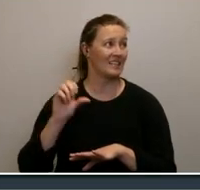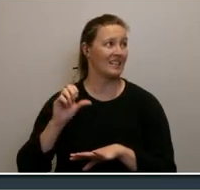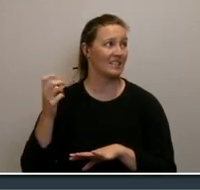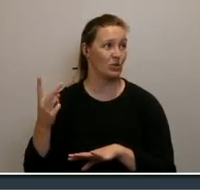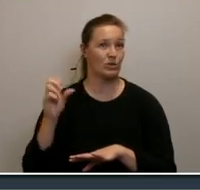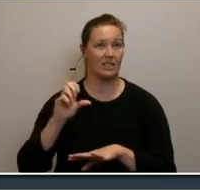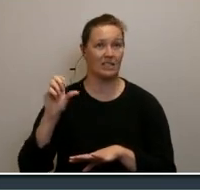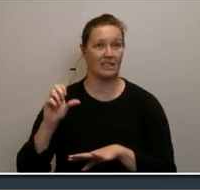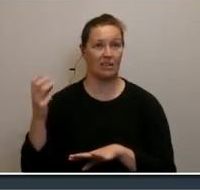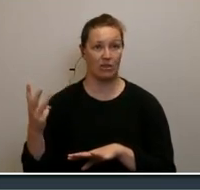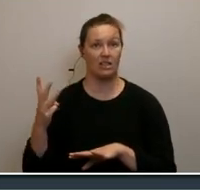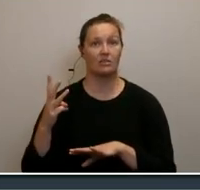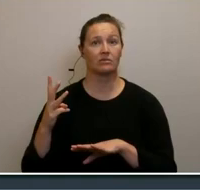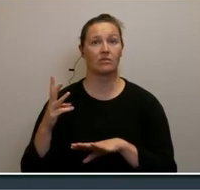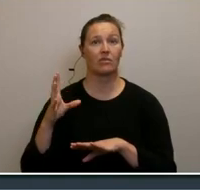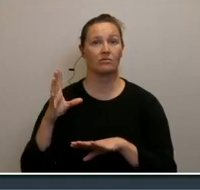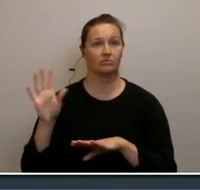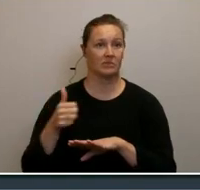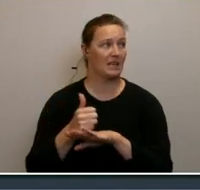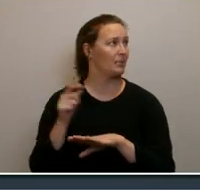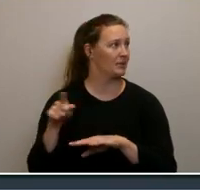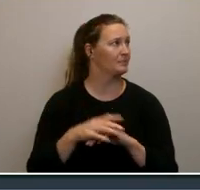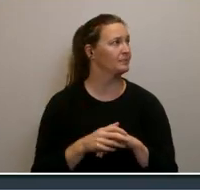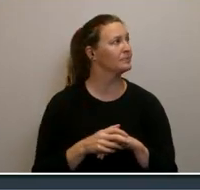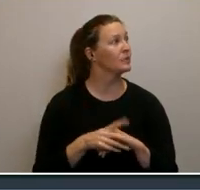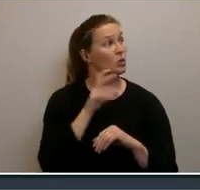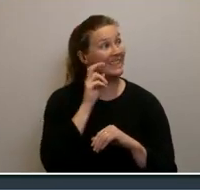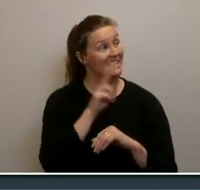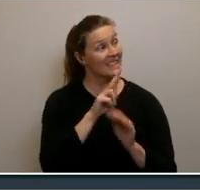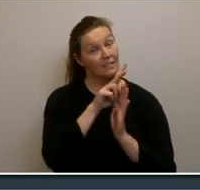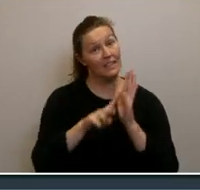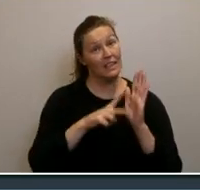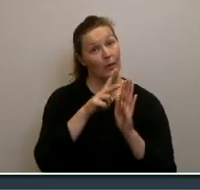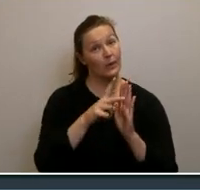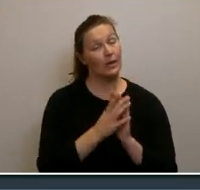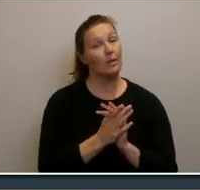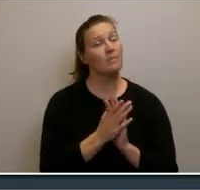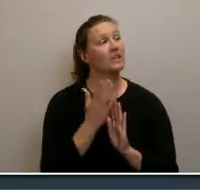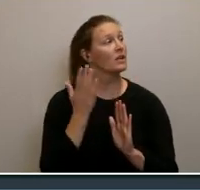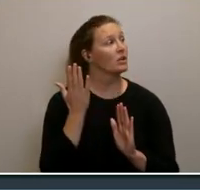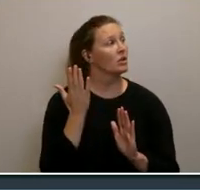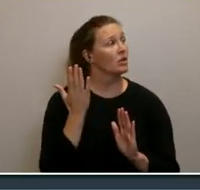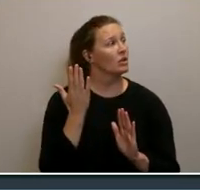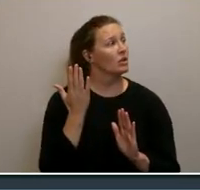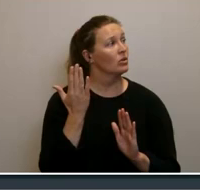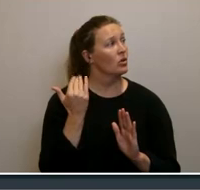and established the property. You'll see from the video that we've recently removed